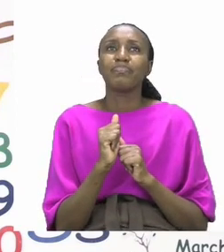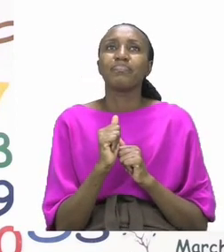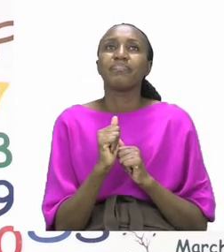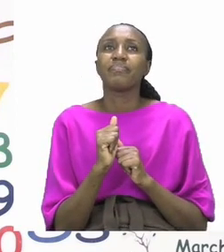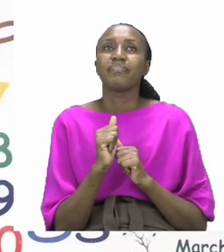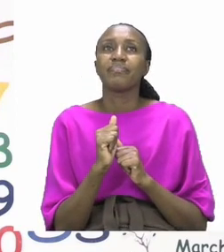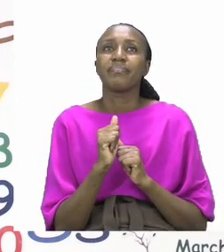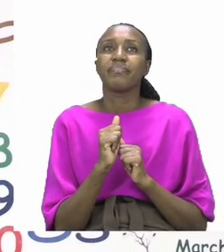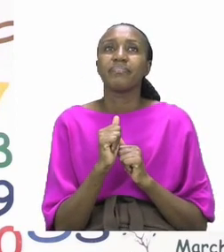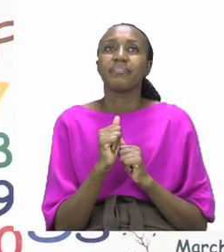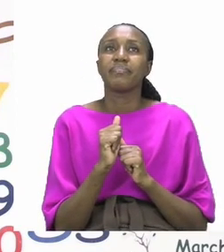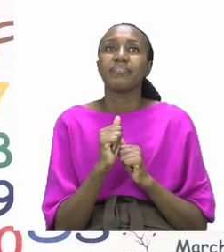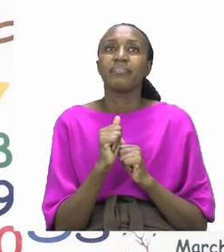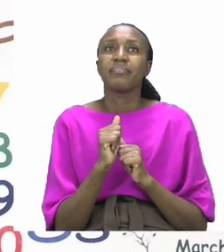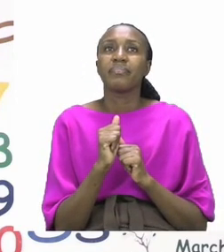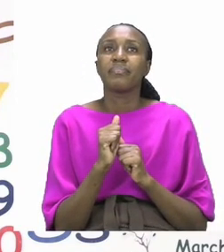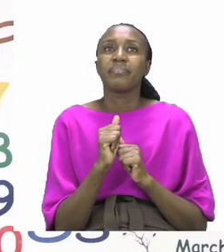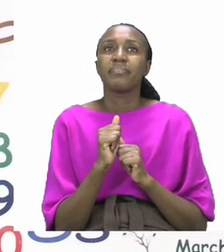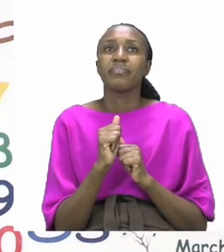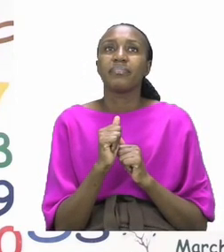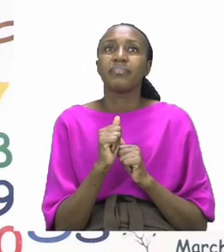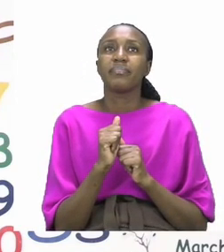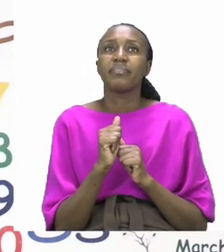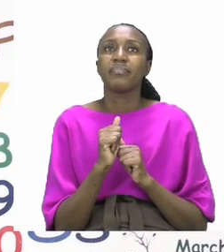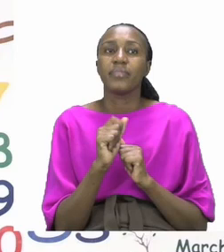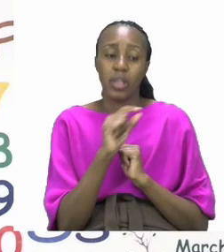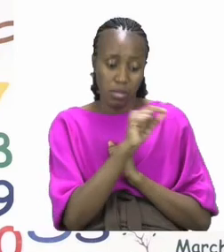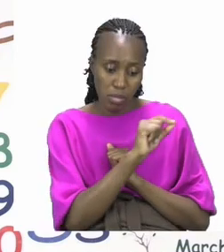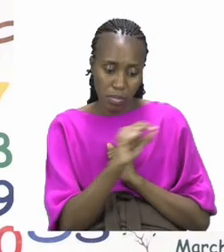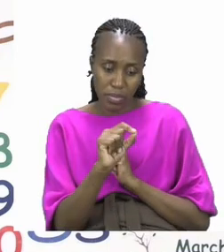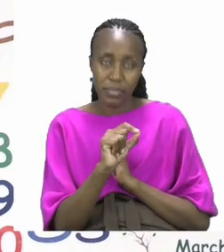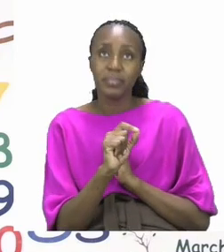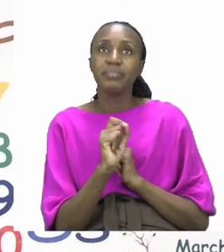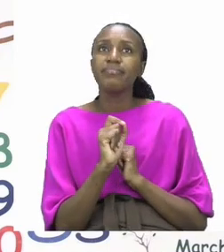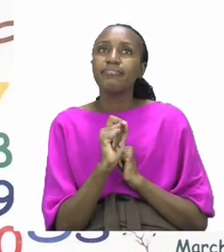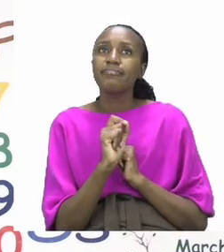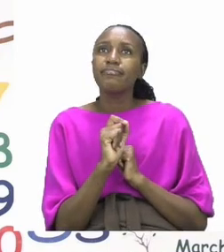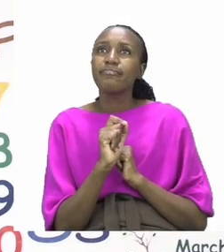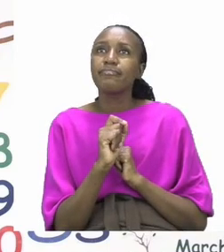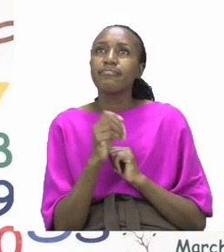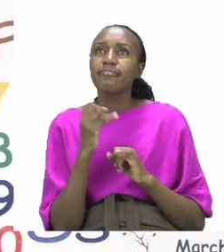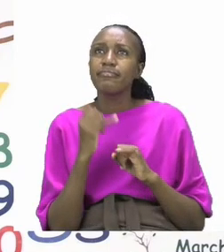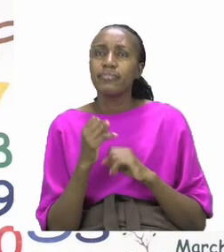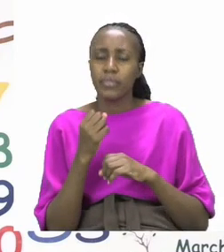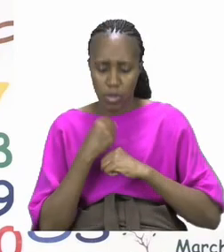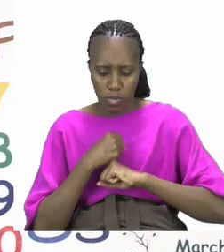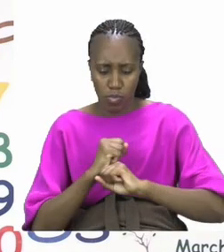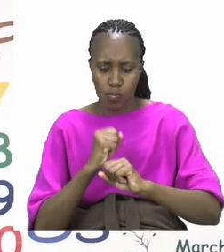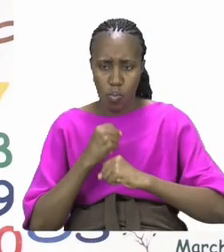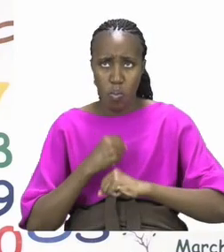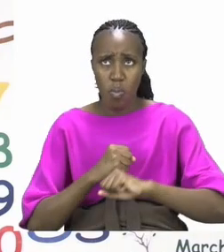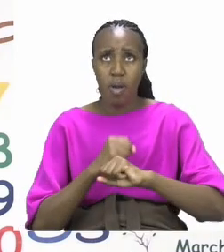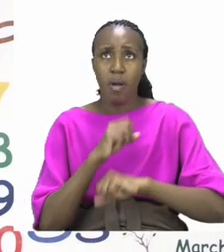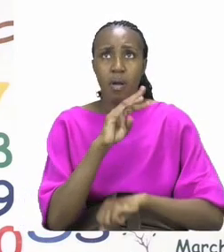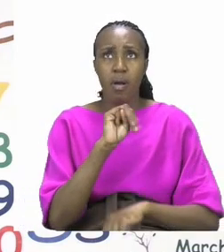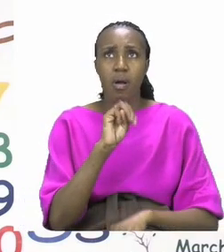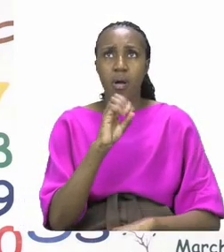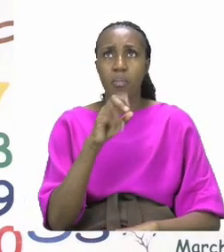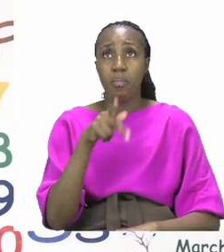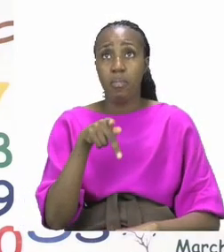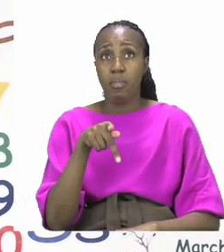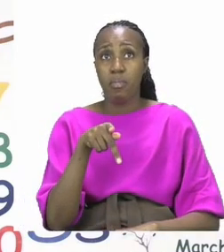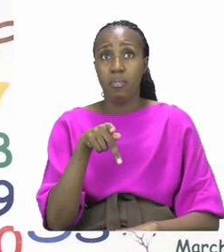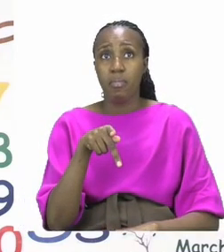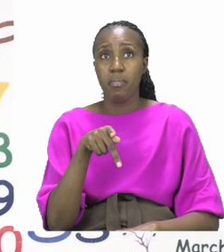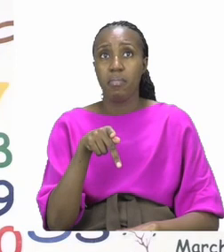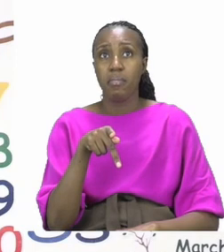that letter. Don't forget to cross it out. The last one we have is the word mop. We start